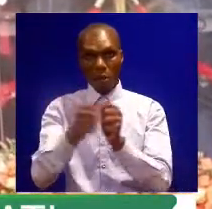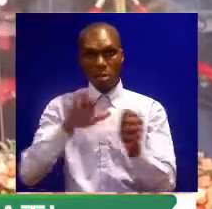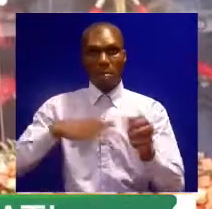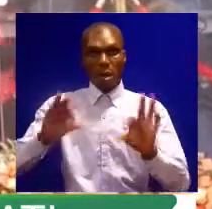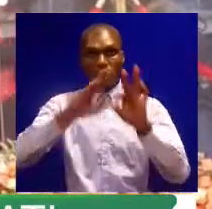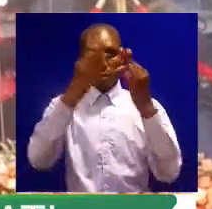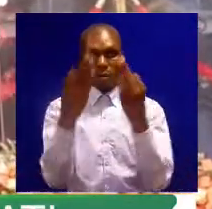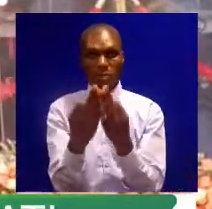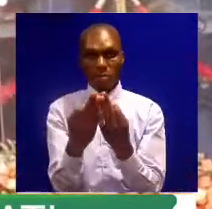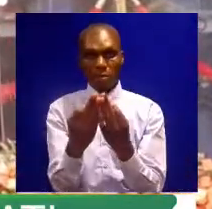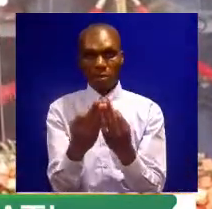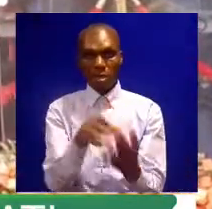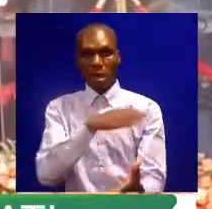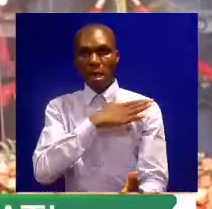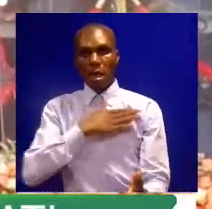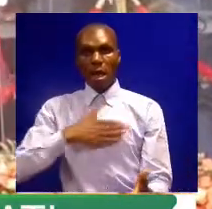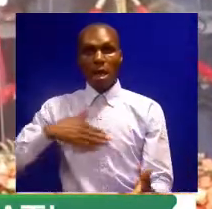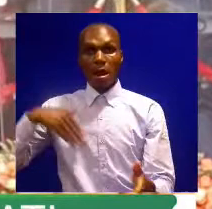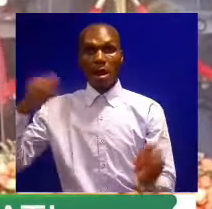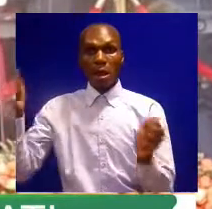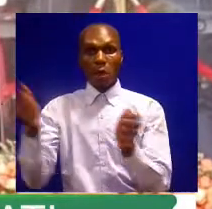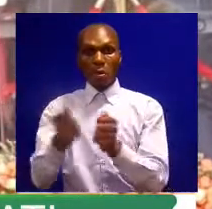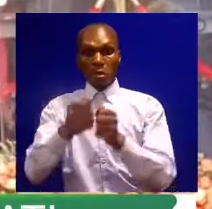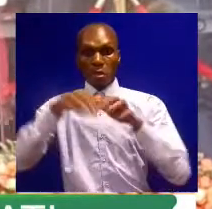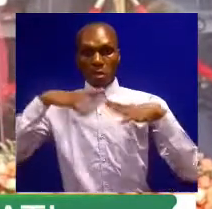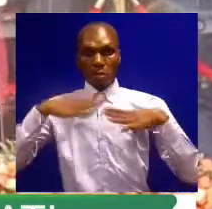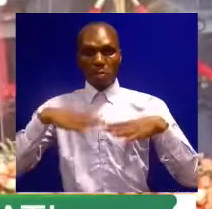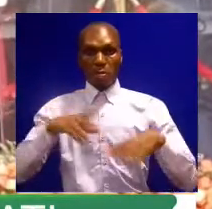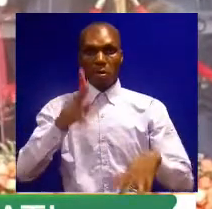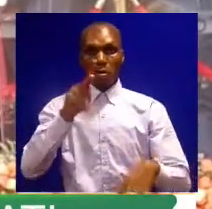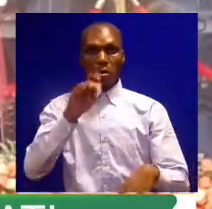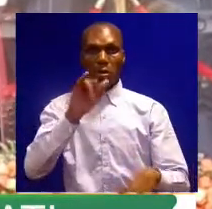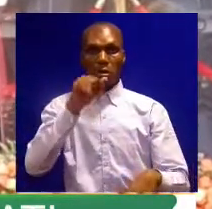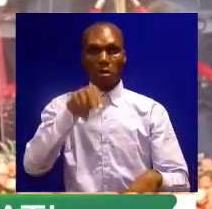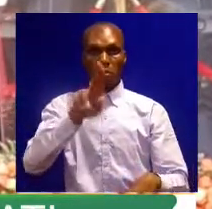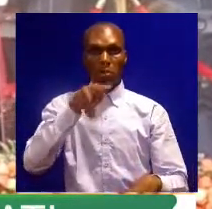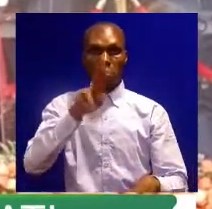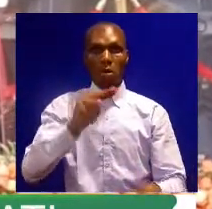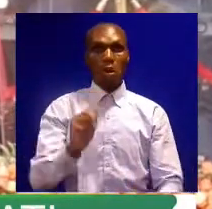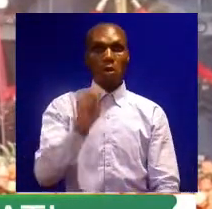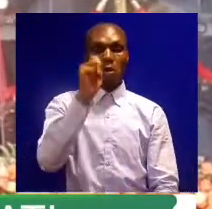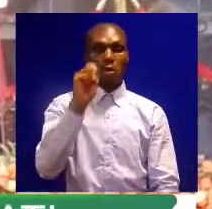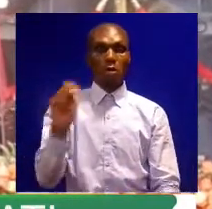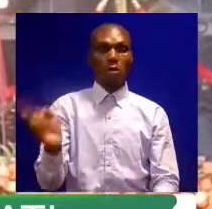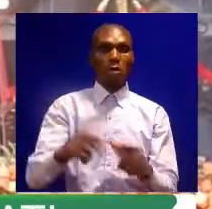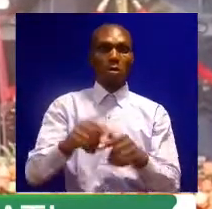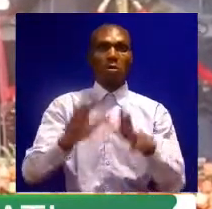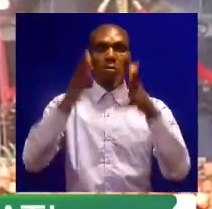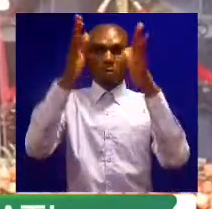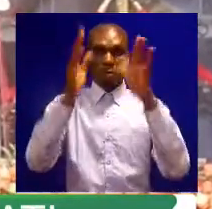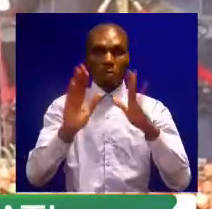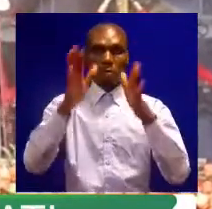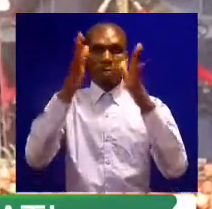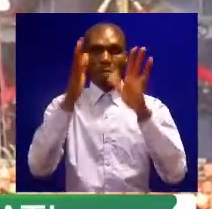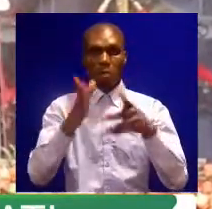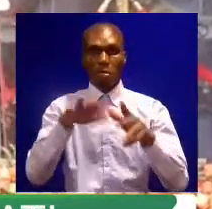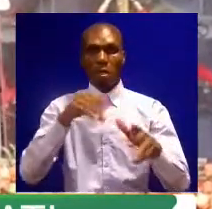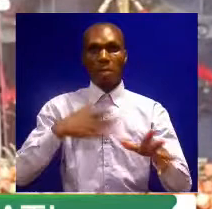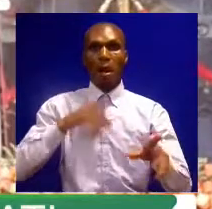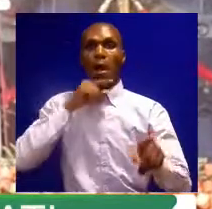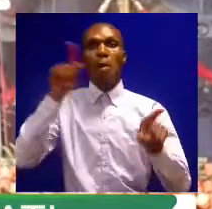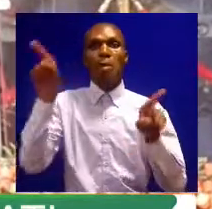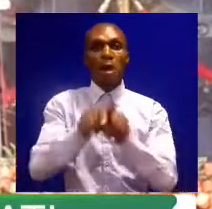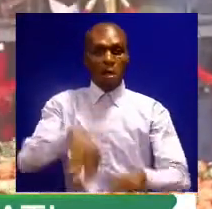family and on behalf of the people of Kitutu Church and North to say congratulations to my brother